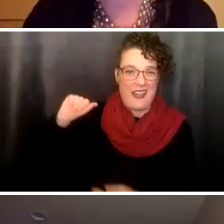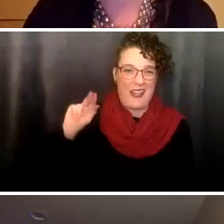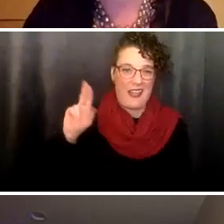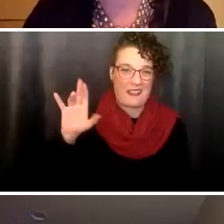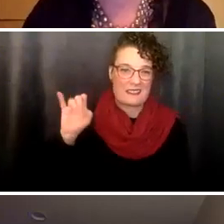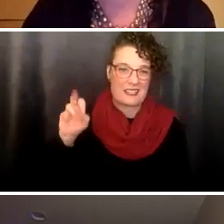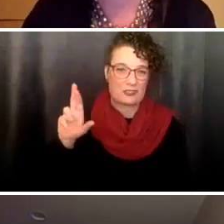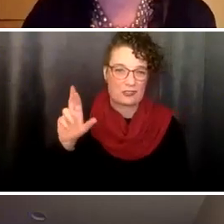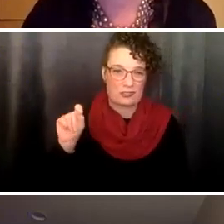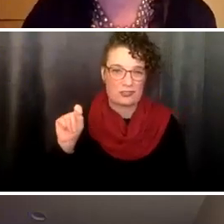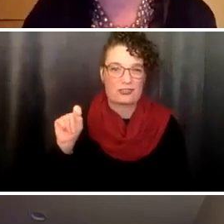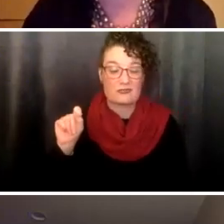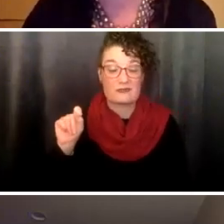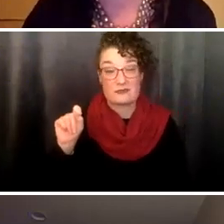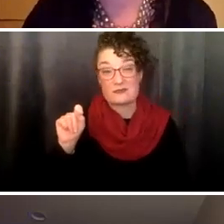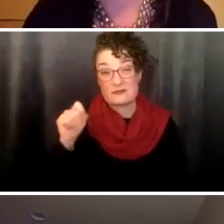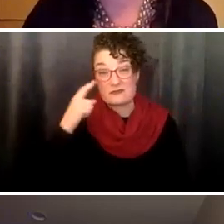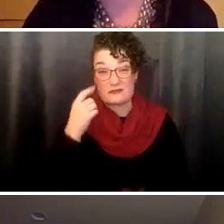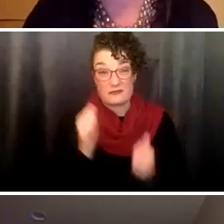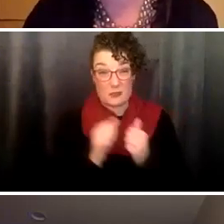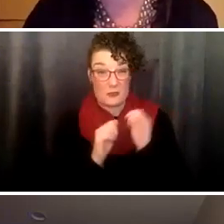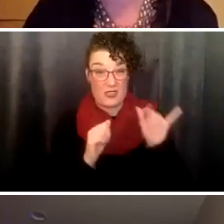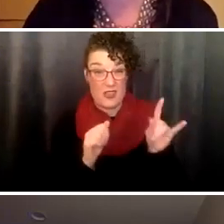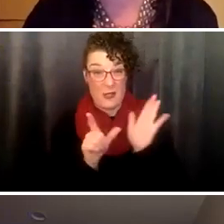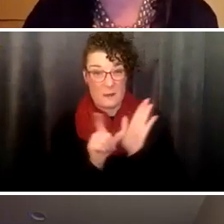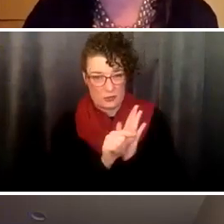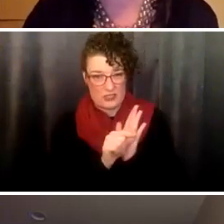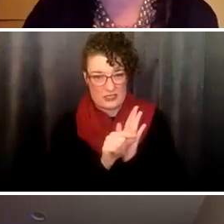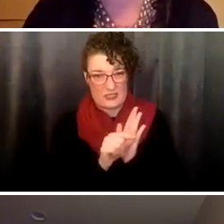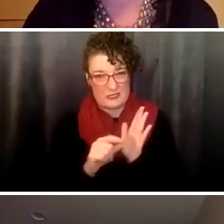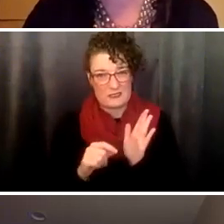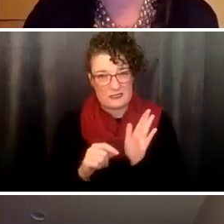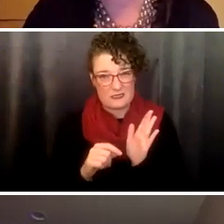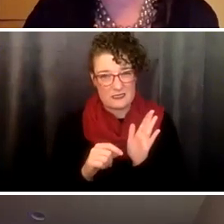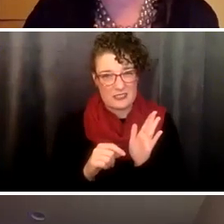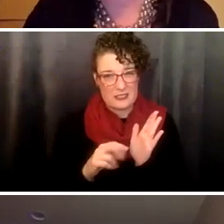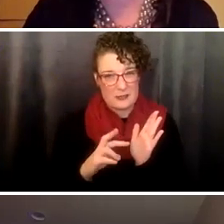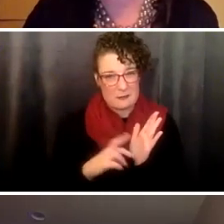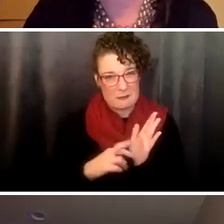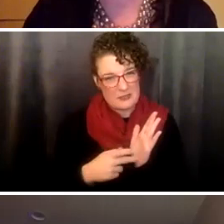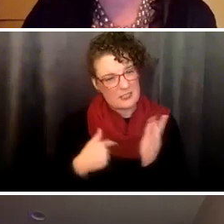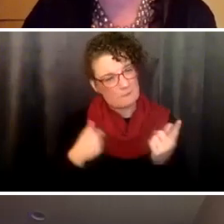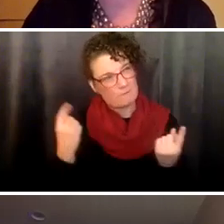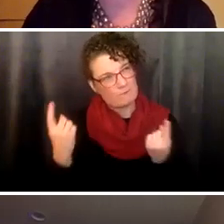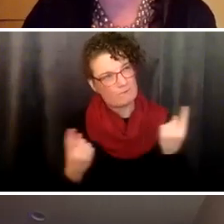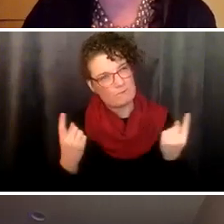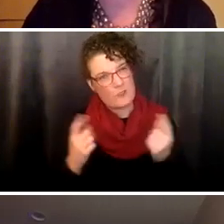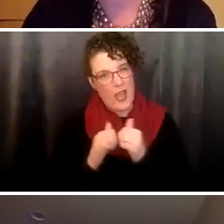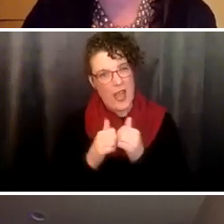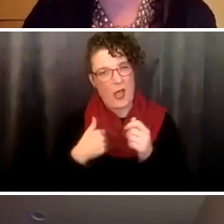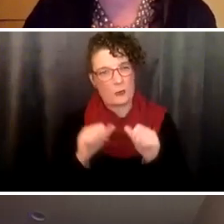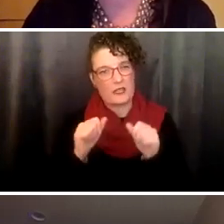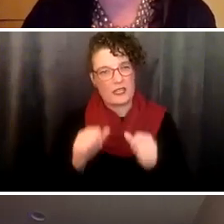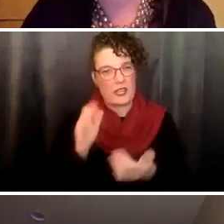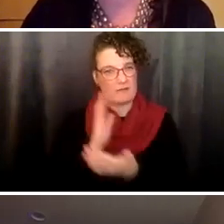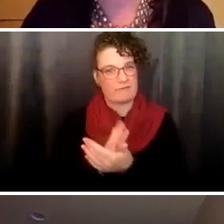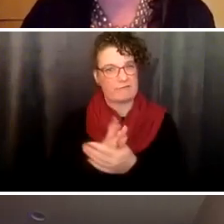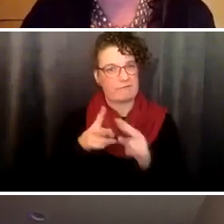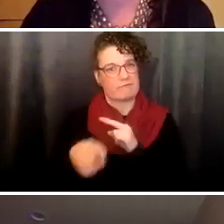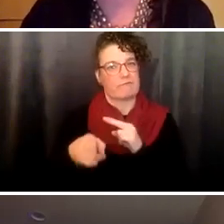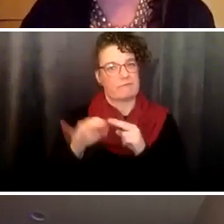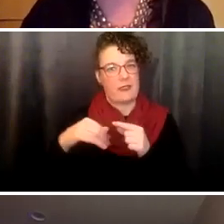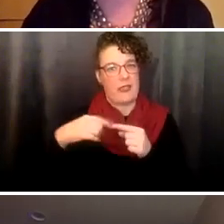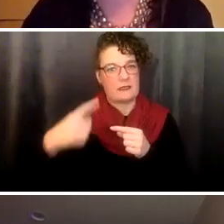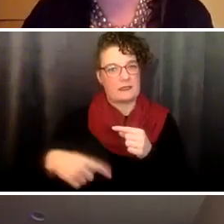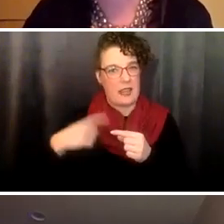like, I guess like with this print, like it makes me wonder like what it takes to break out of cycles that have continued ever